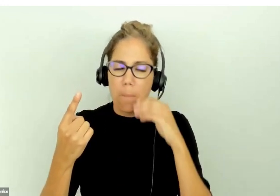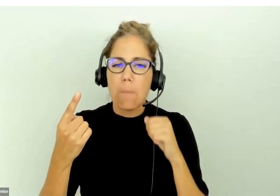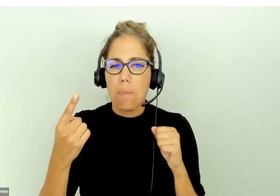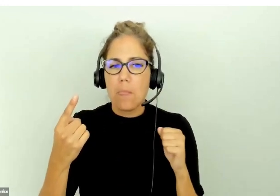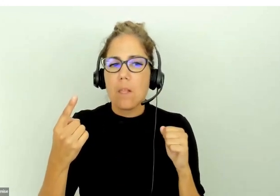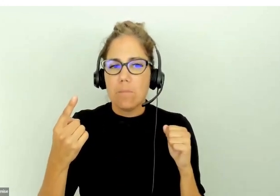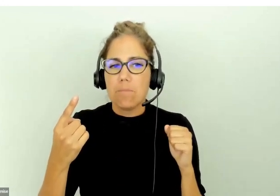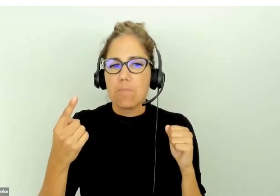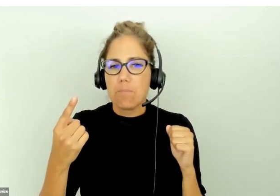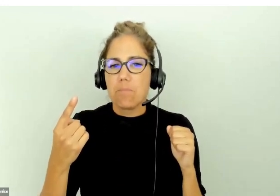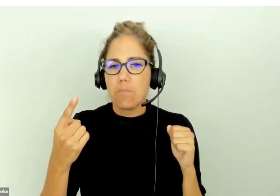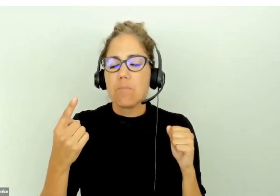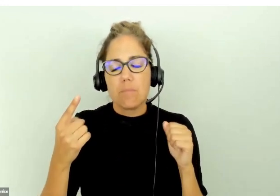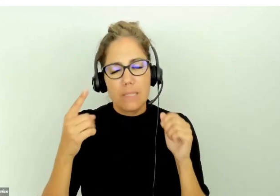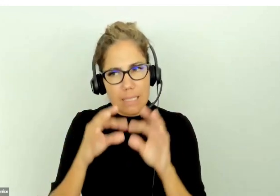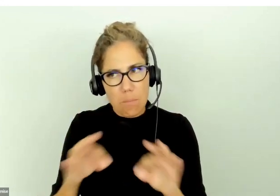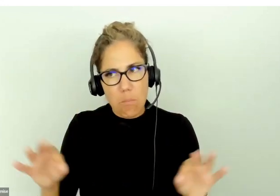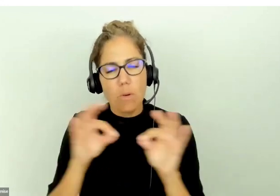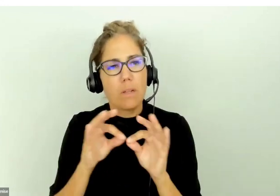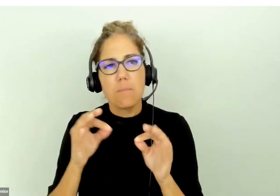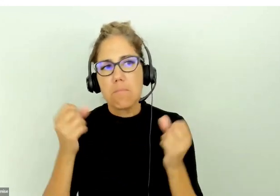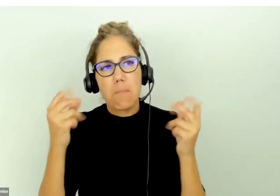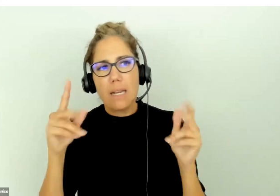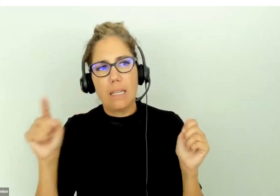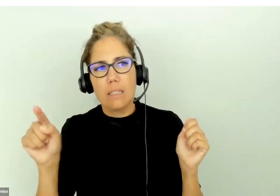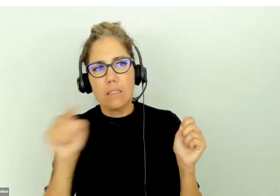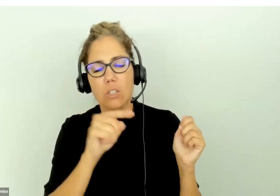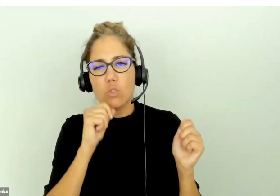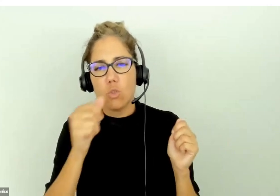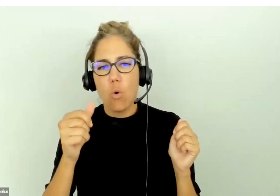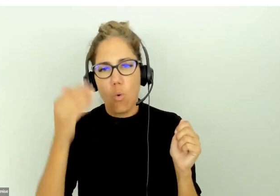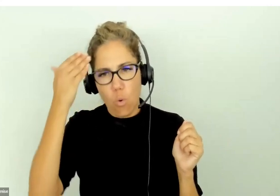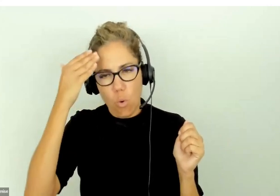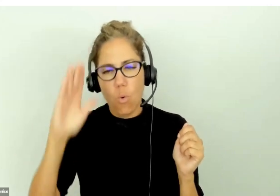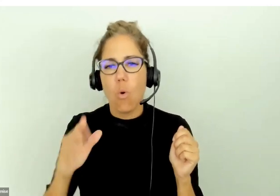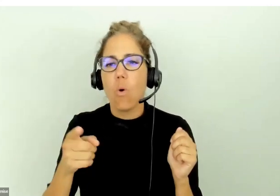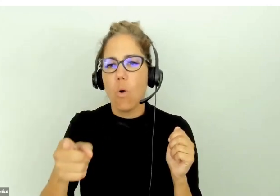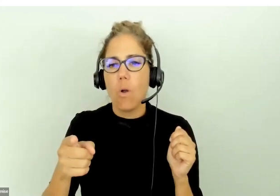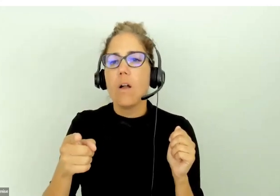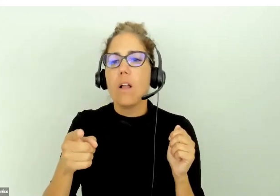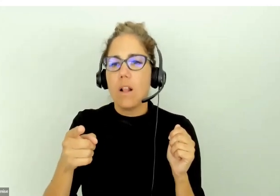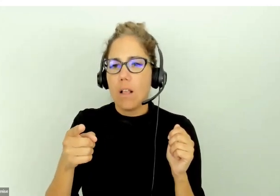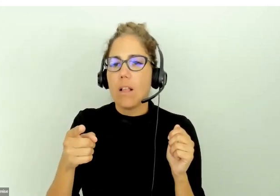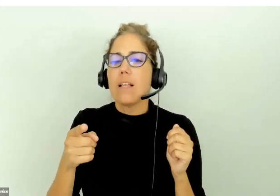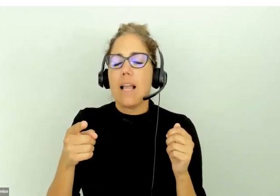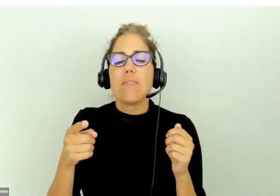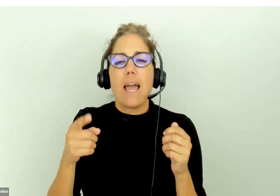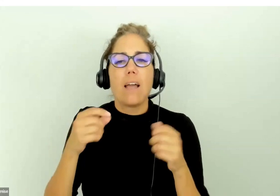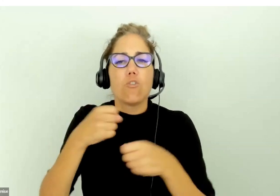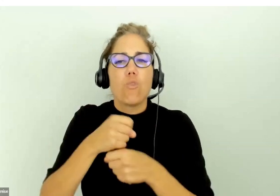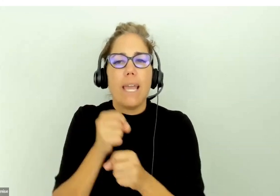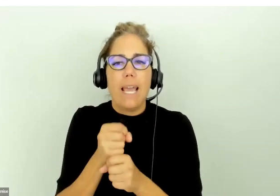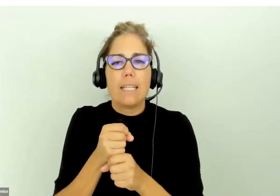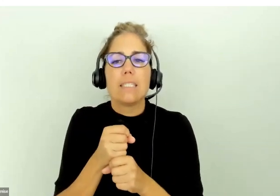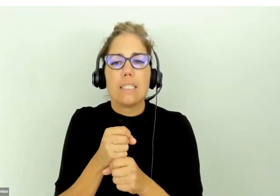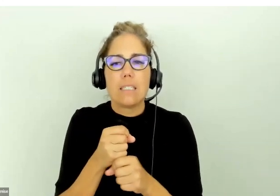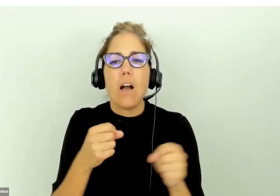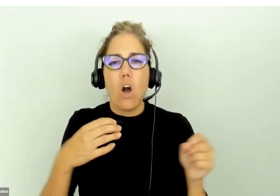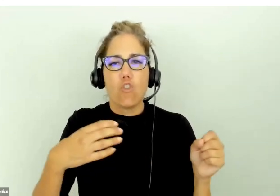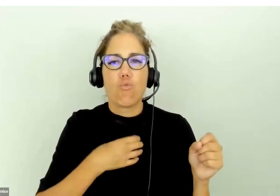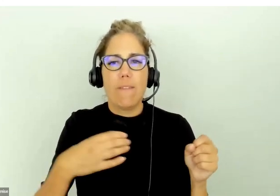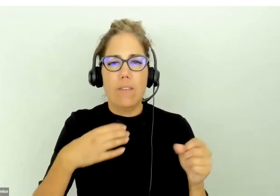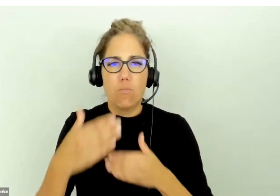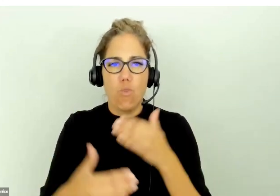goes unnoticed, but is important here, is the provision that creates a grievance process for people who believe